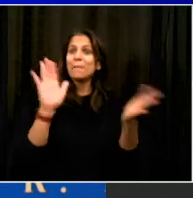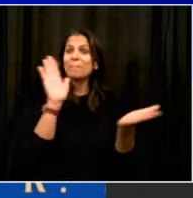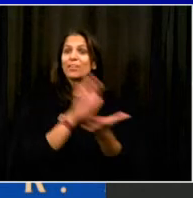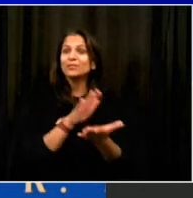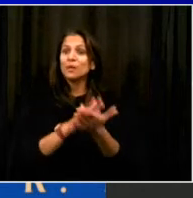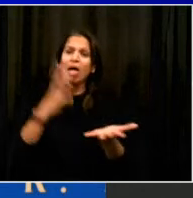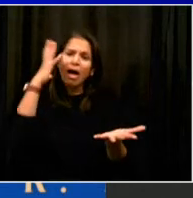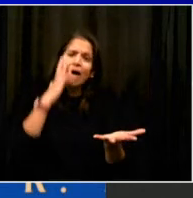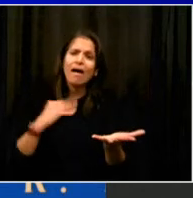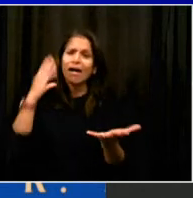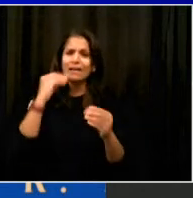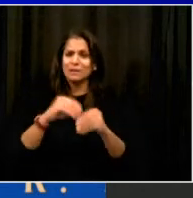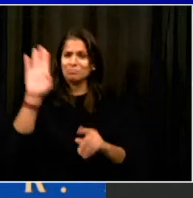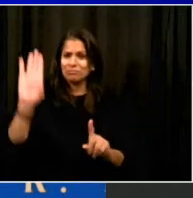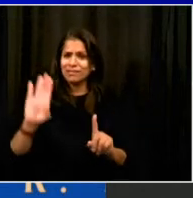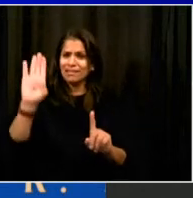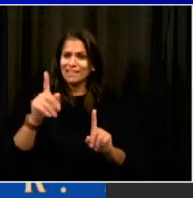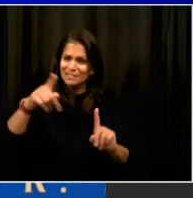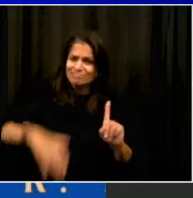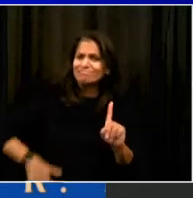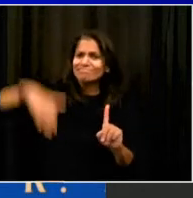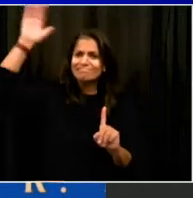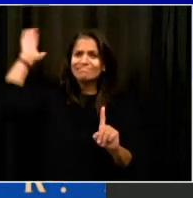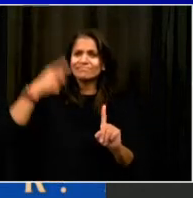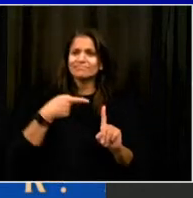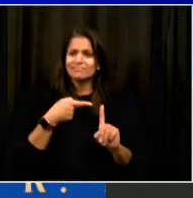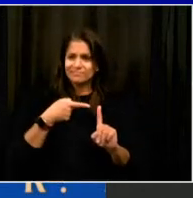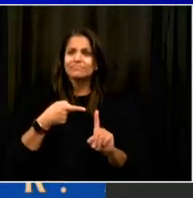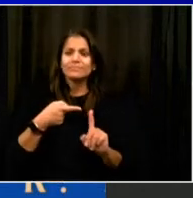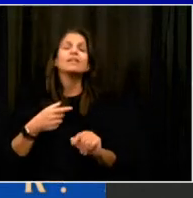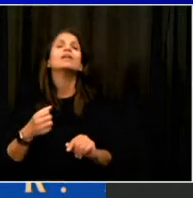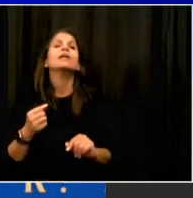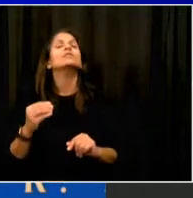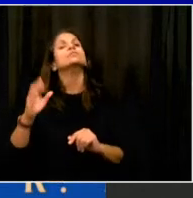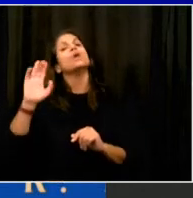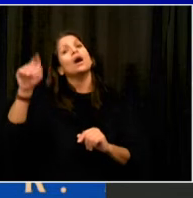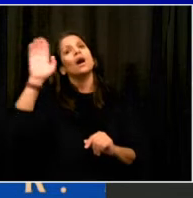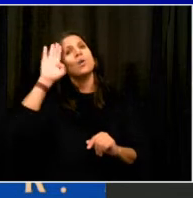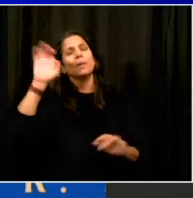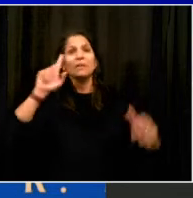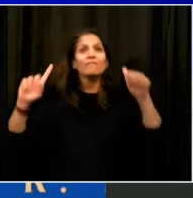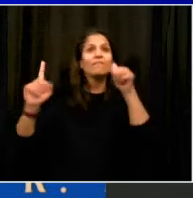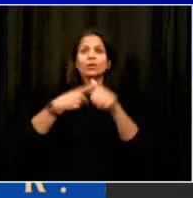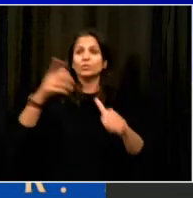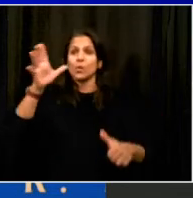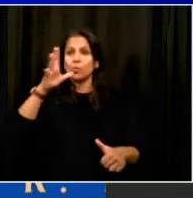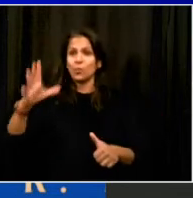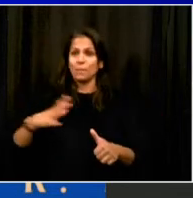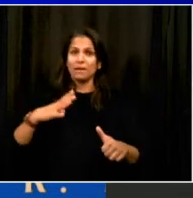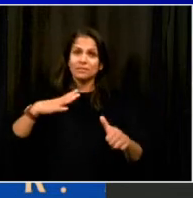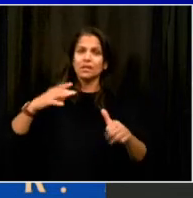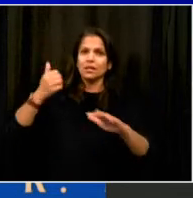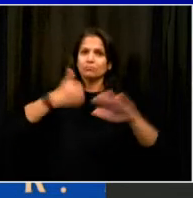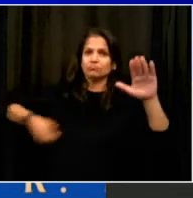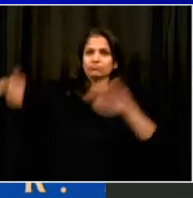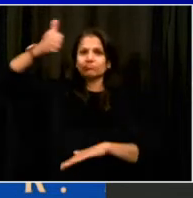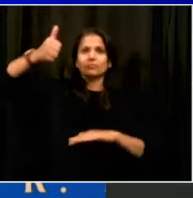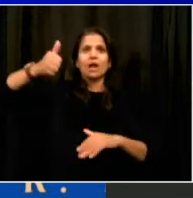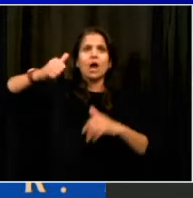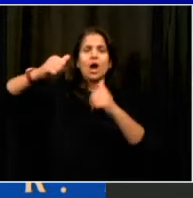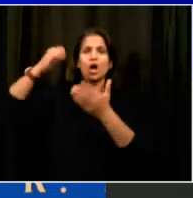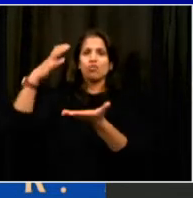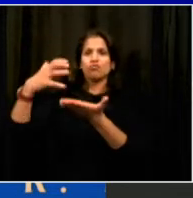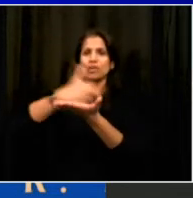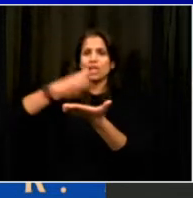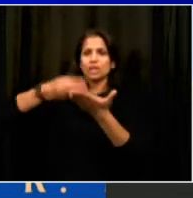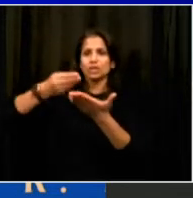School. Now will be the first woman ever in the history of the United States to become our Treasury Secretary. And what a great example